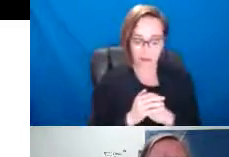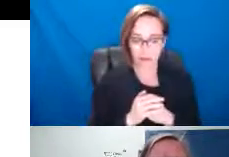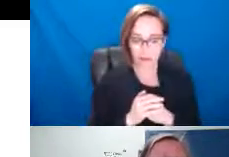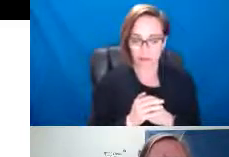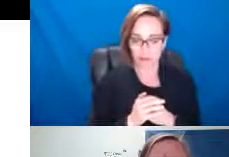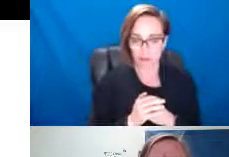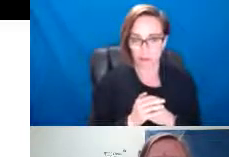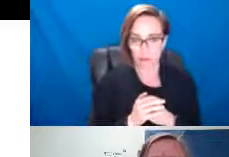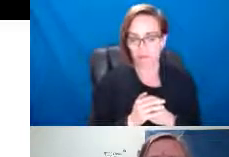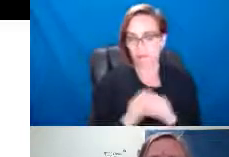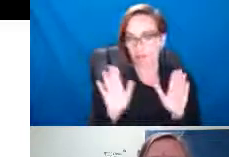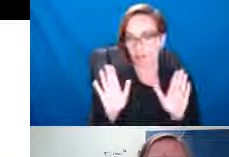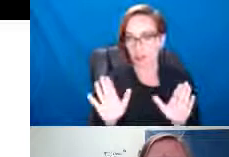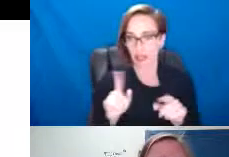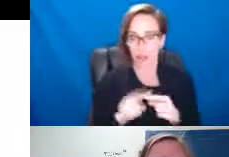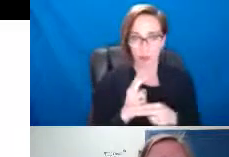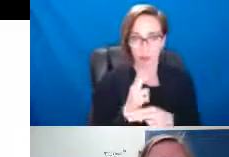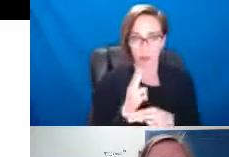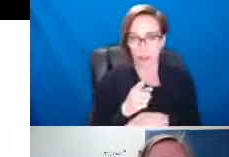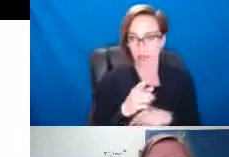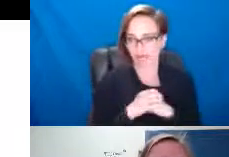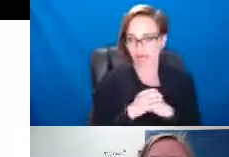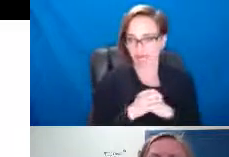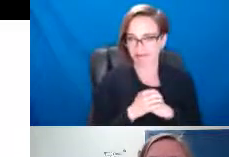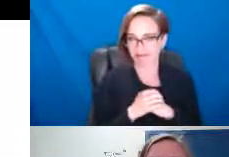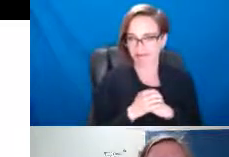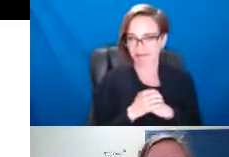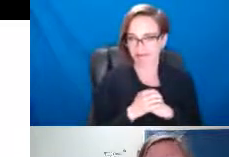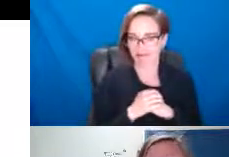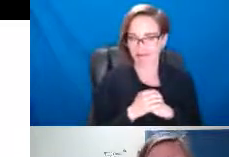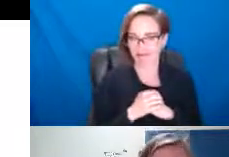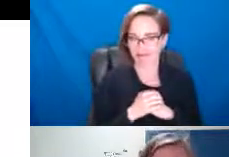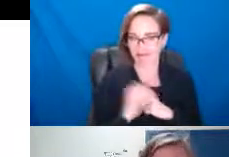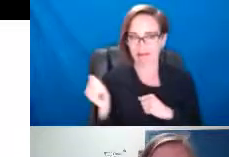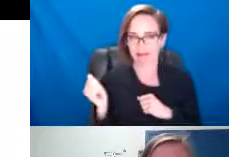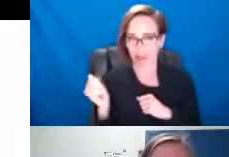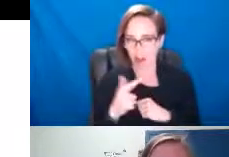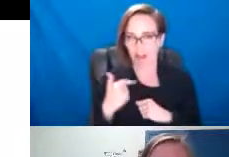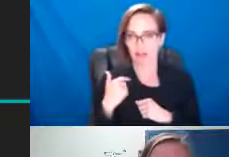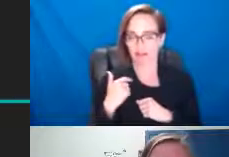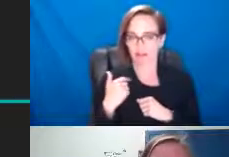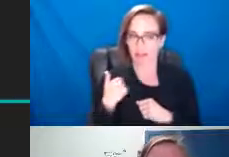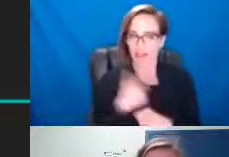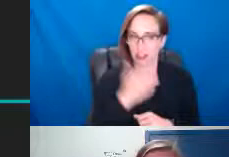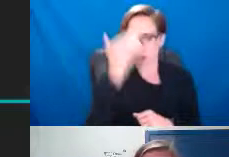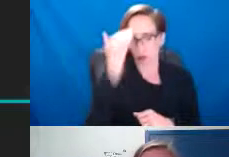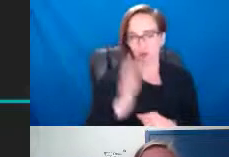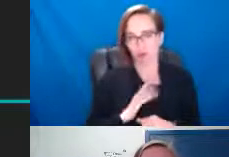that to have this tool with you. I think it's a very good thing for all of us to have. All